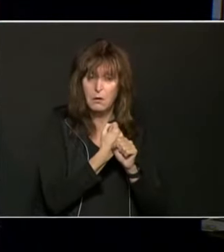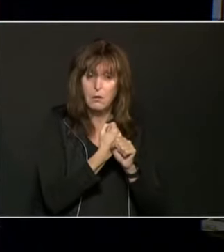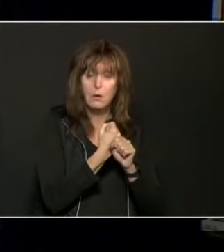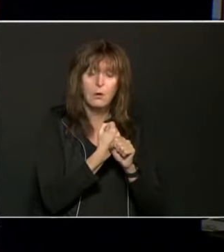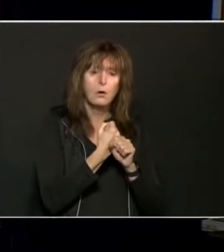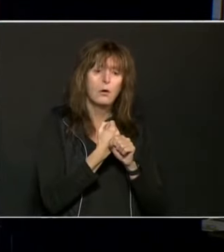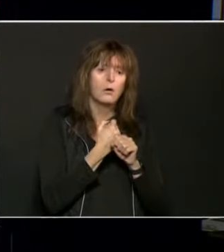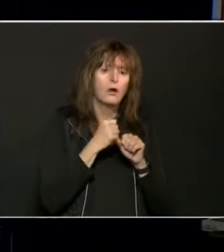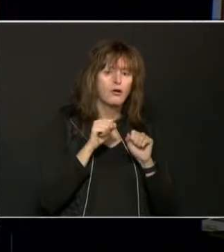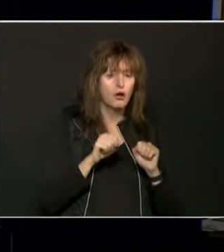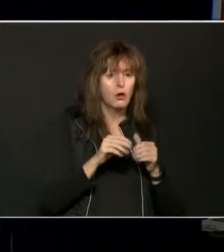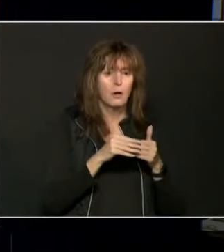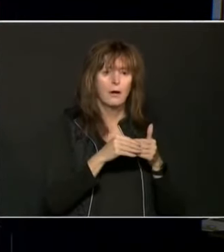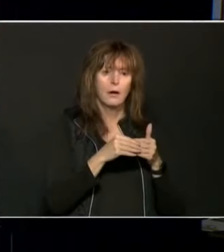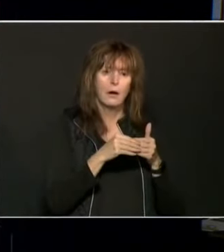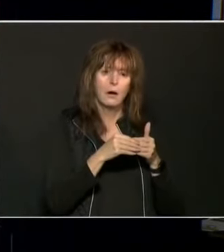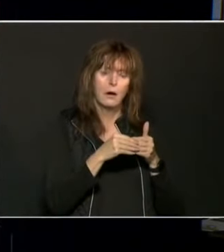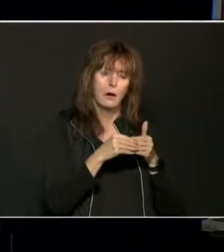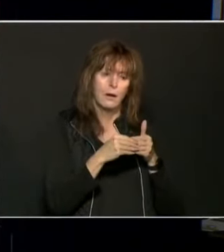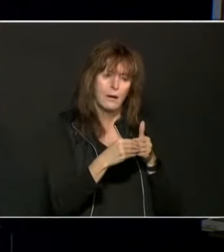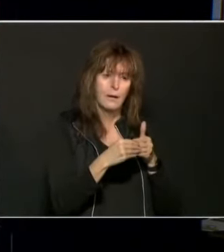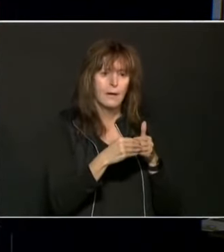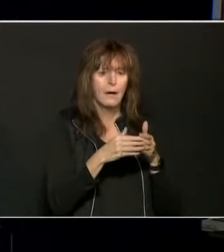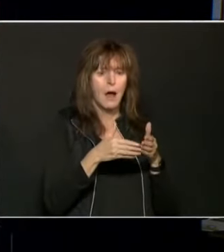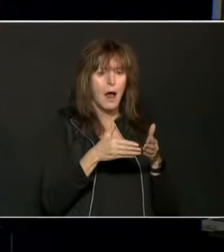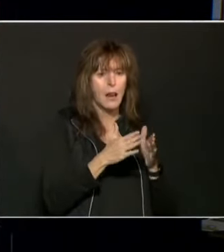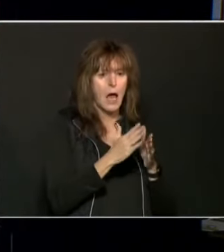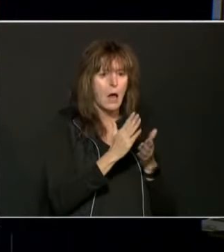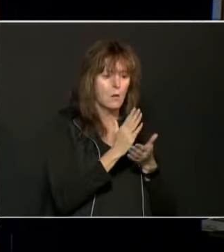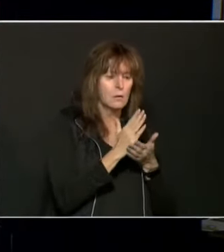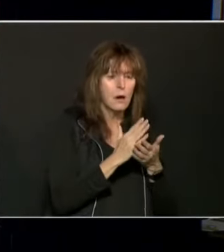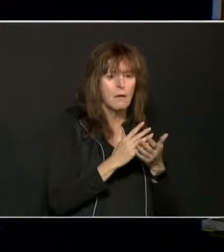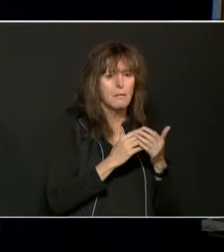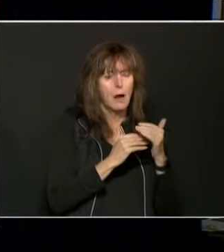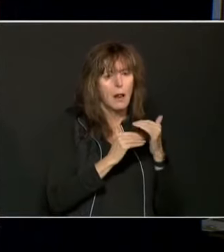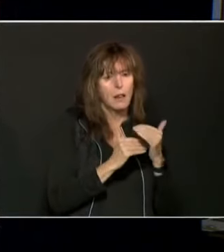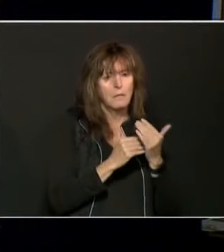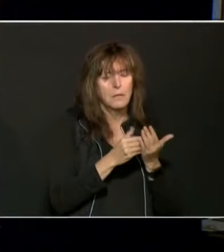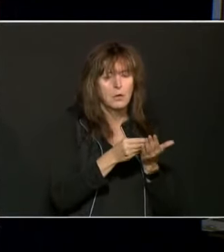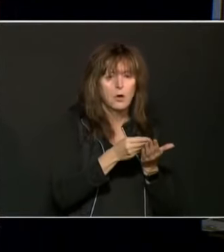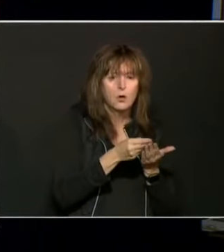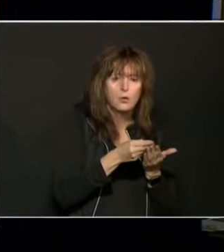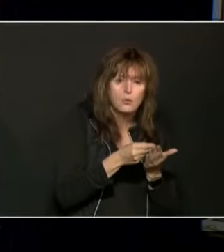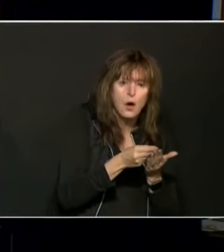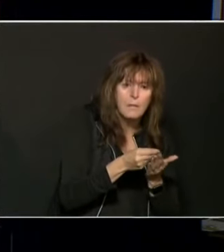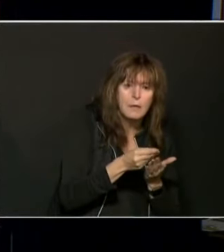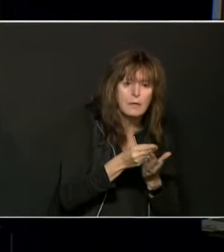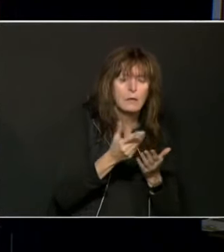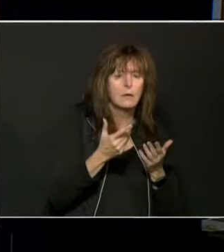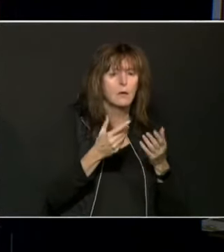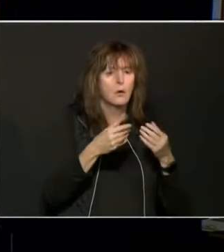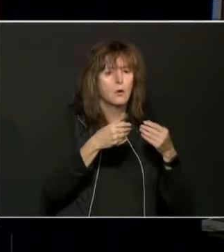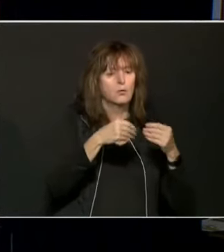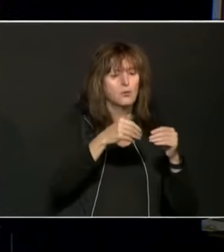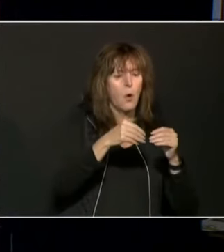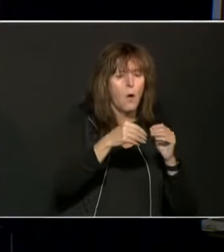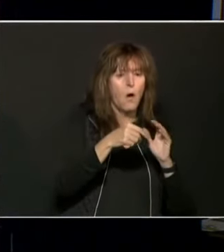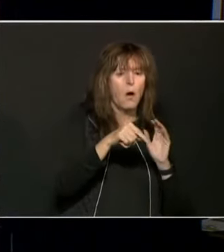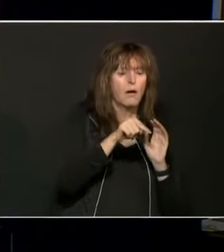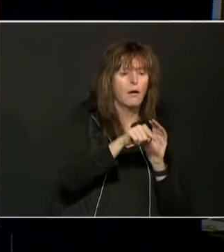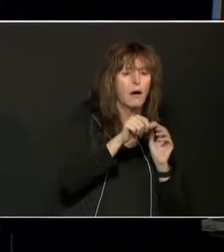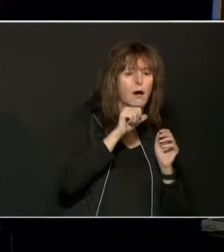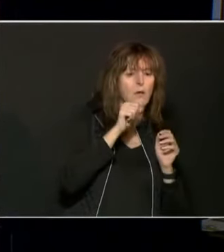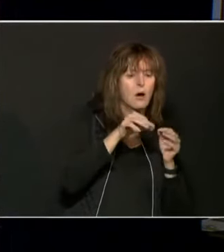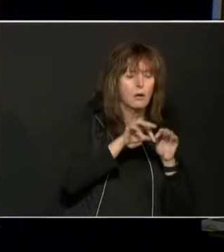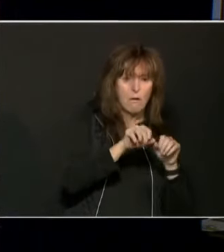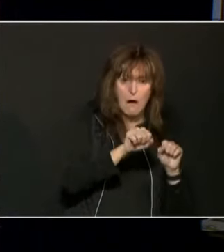limited shopping in non-essential stores, this kind of thing, the kind of thing that business groups are calling for. There's nothing in here that